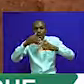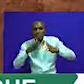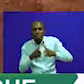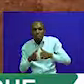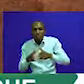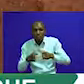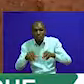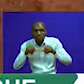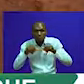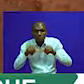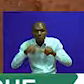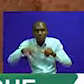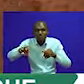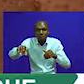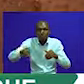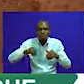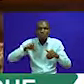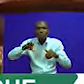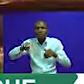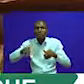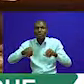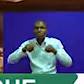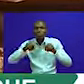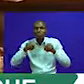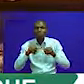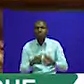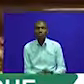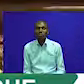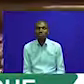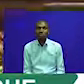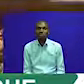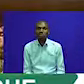gagandrelio bosombi. Kuripoteli ya Ndizi TV kuruwe